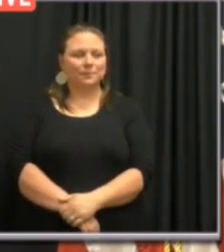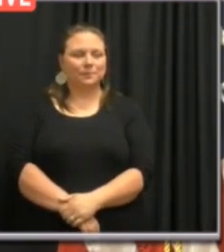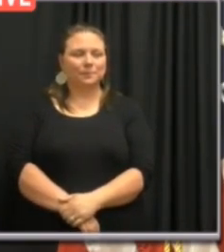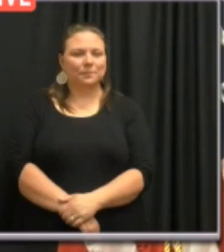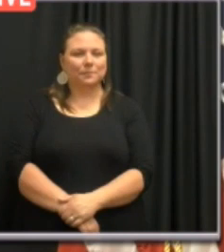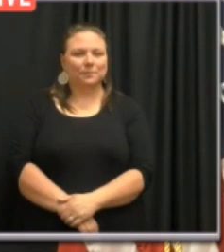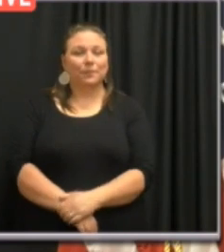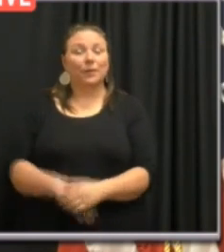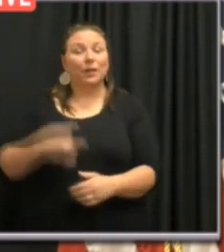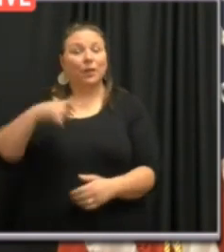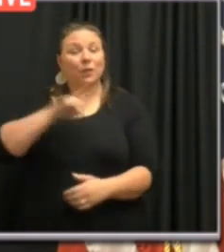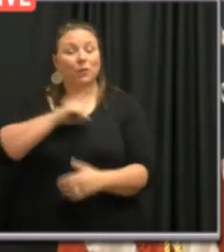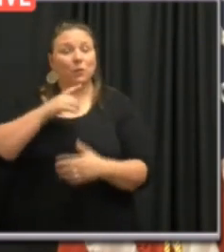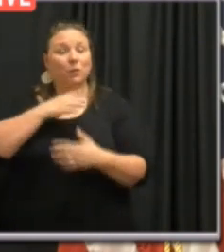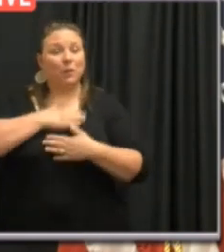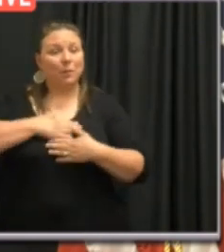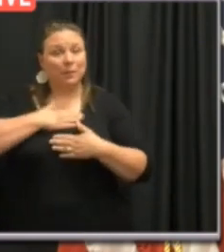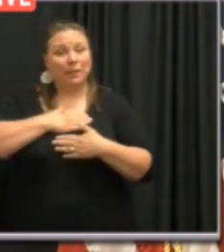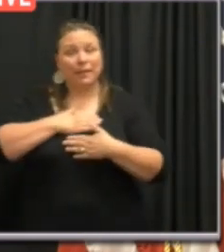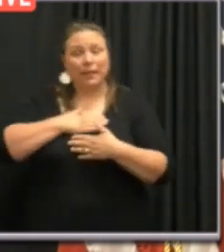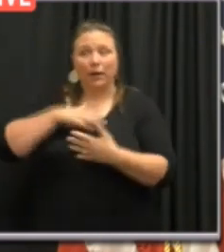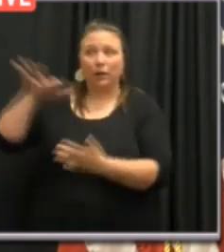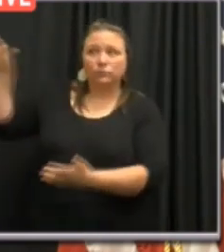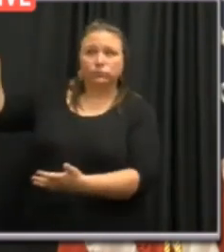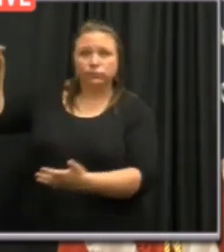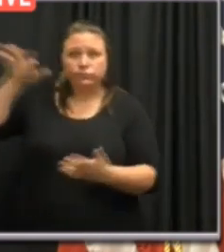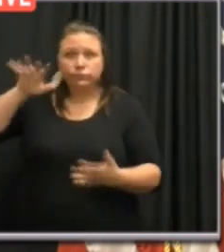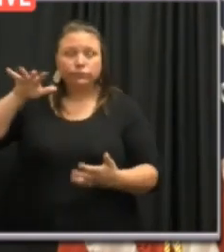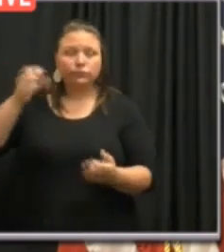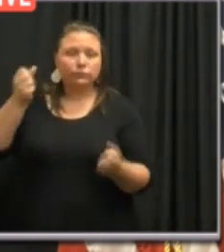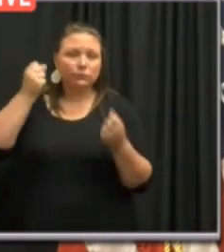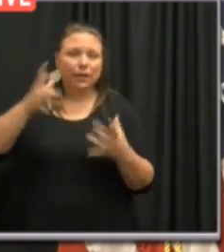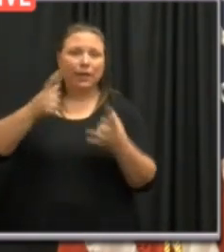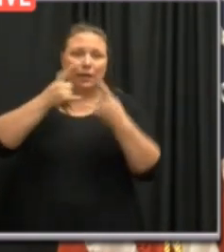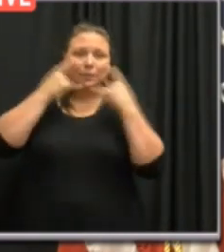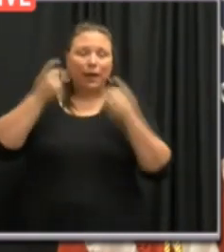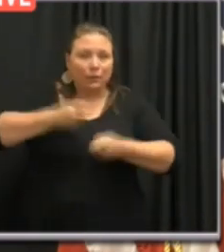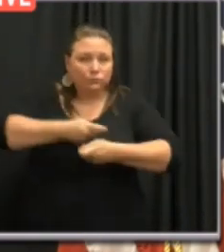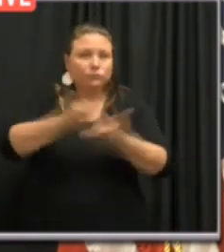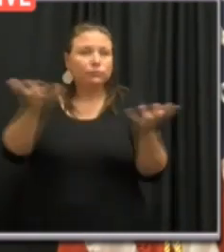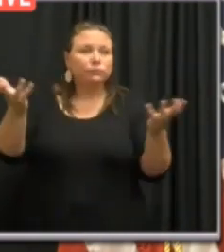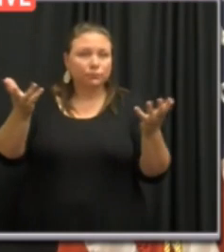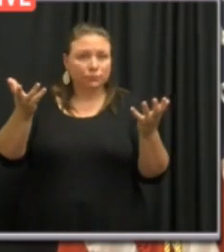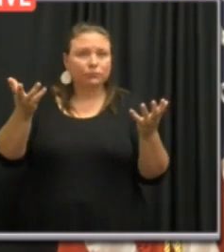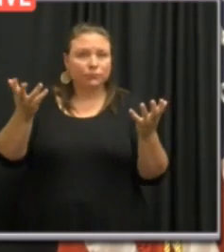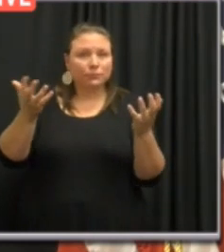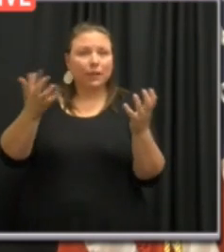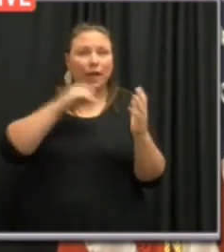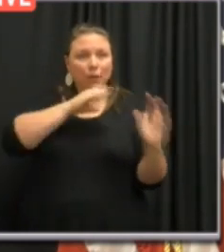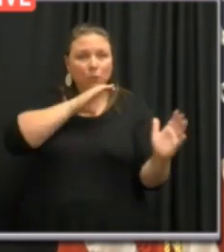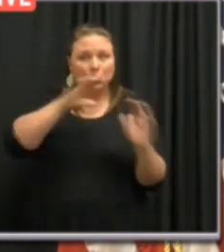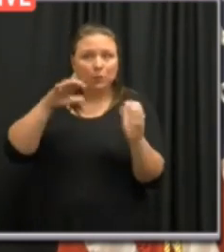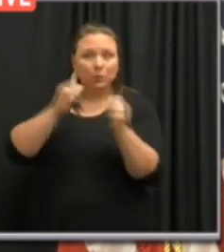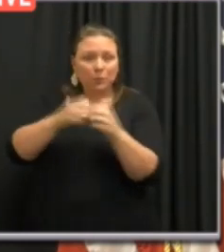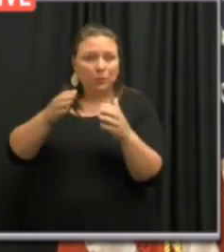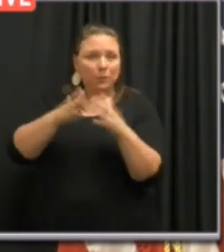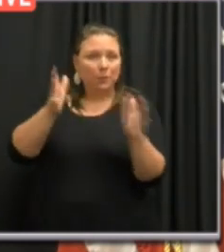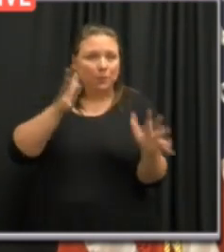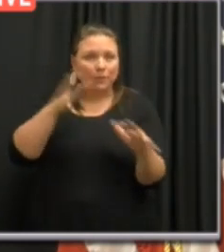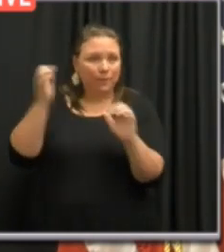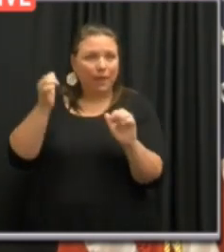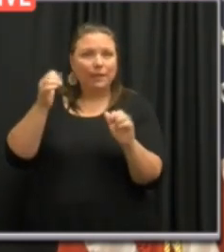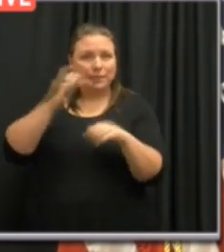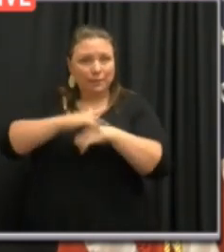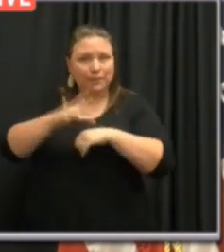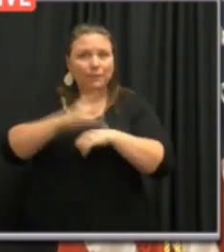We were really pleased to get so many masks and to be able to hand them out and to communicate with the public so quickly that they